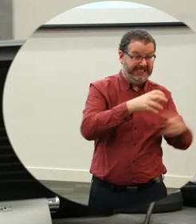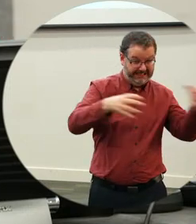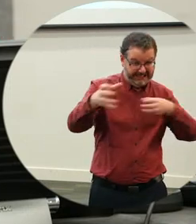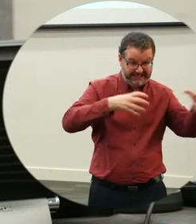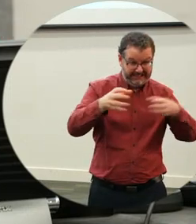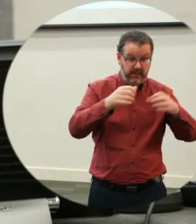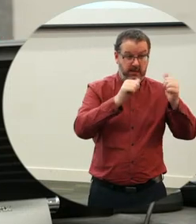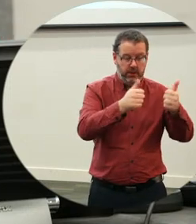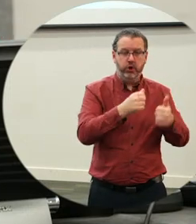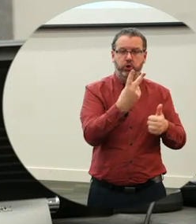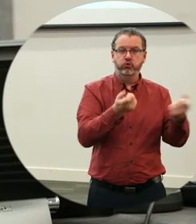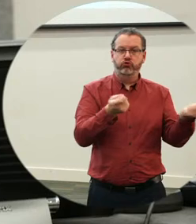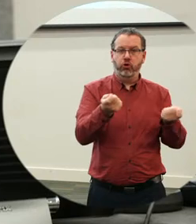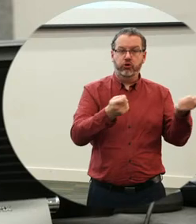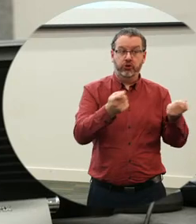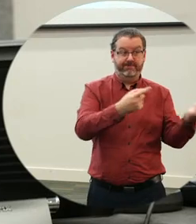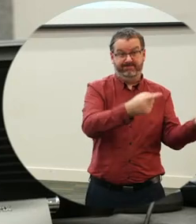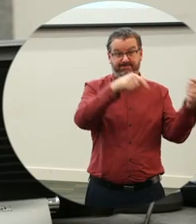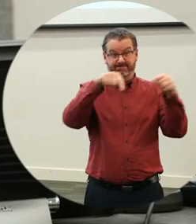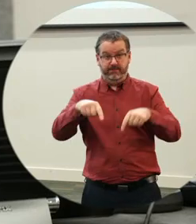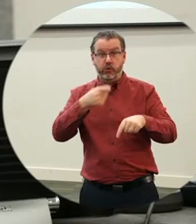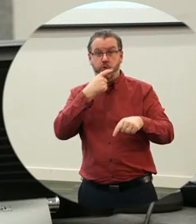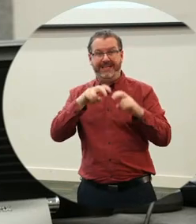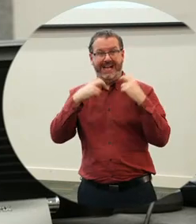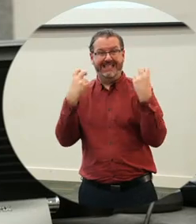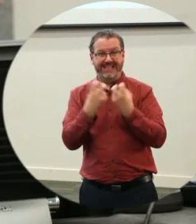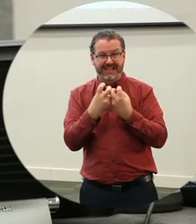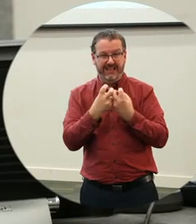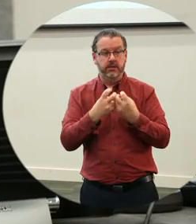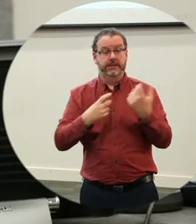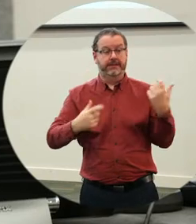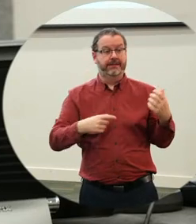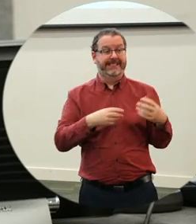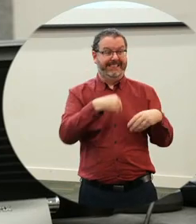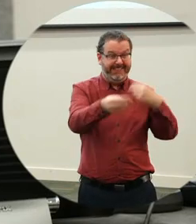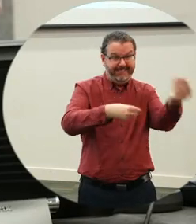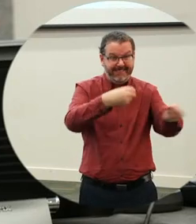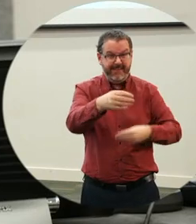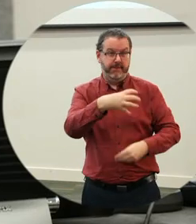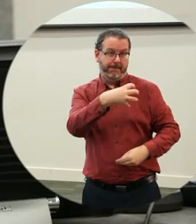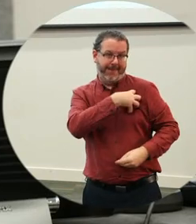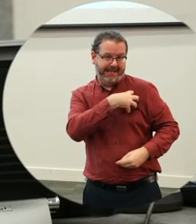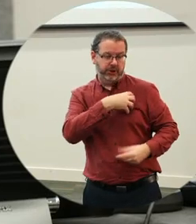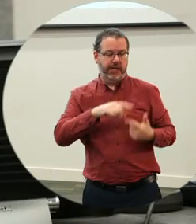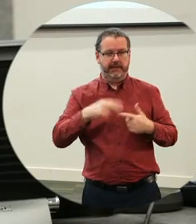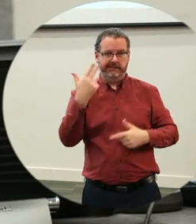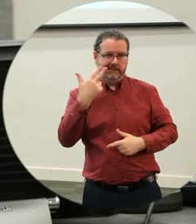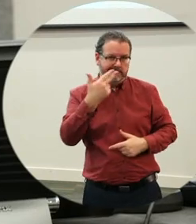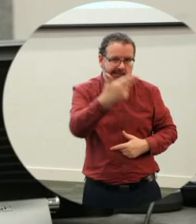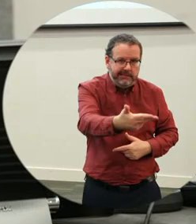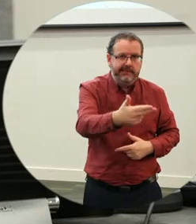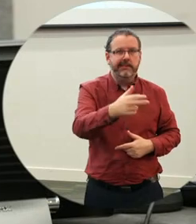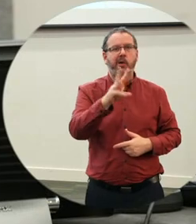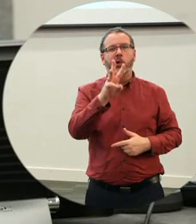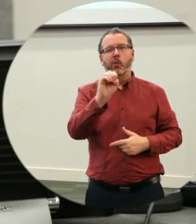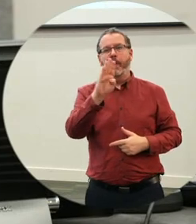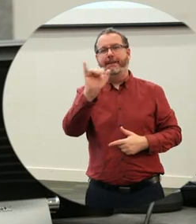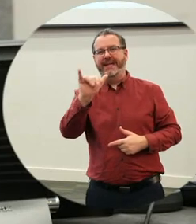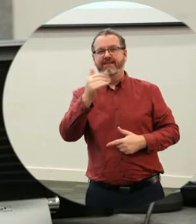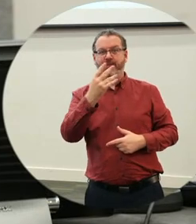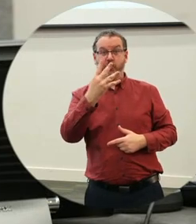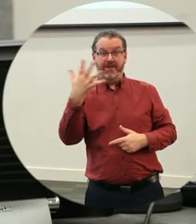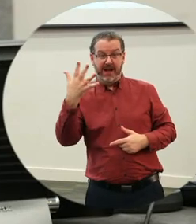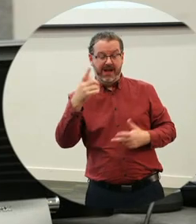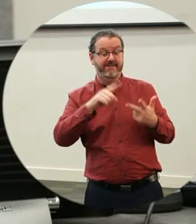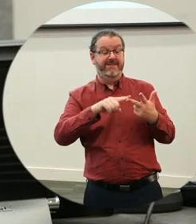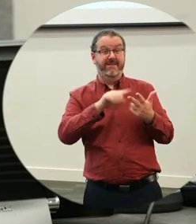trucks to the Lower Castle Yard, and every man was given a badge and a Webley 45 and a Bible and told to raise his